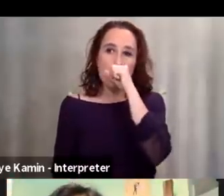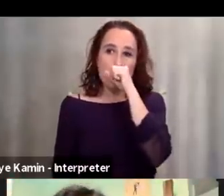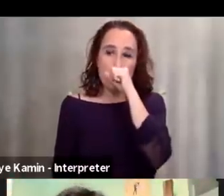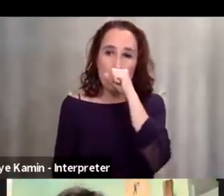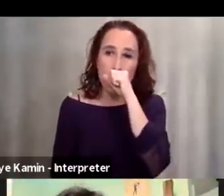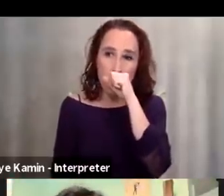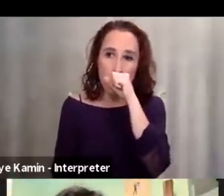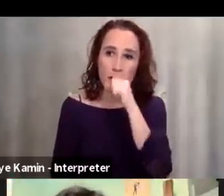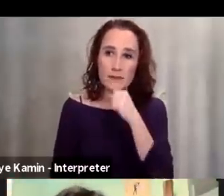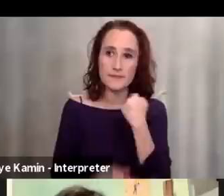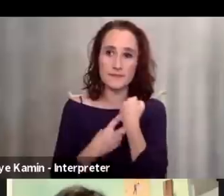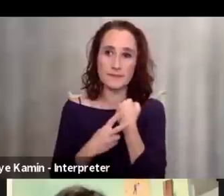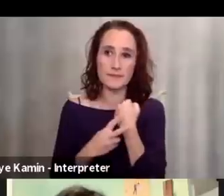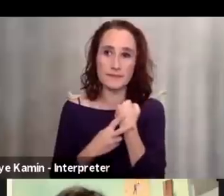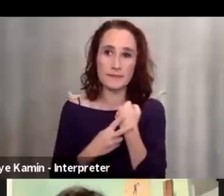preserving